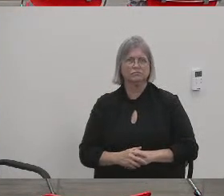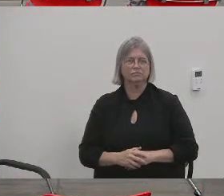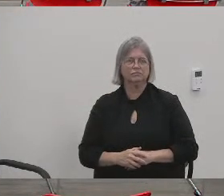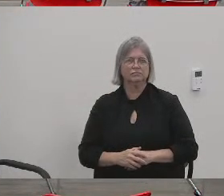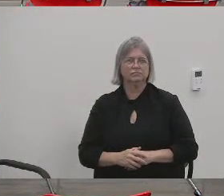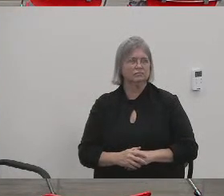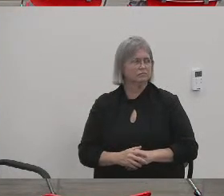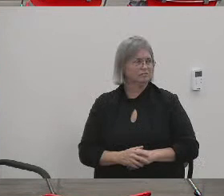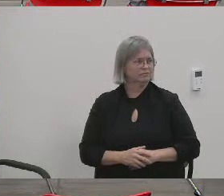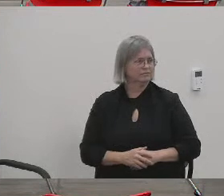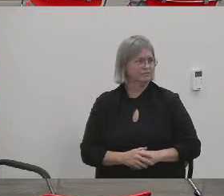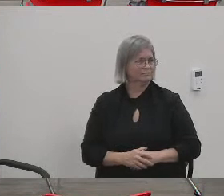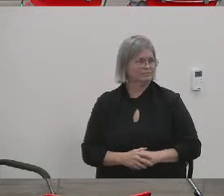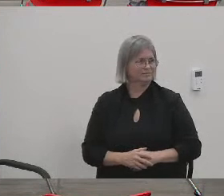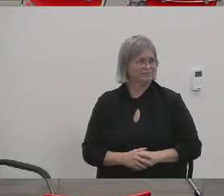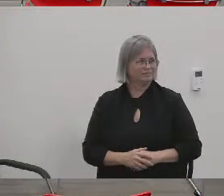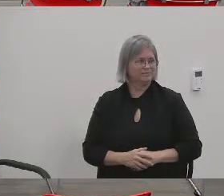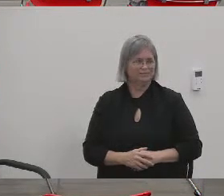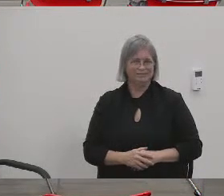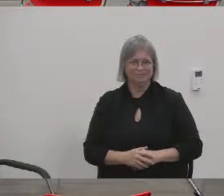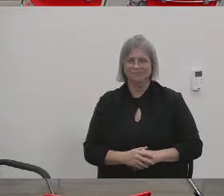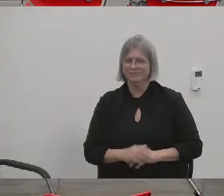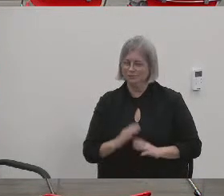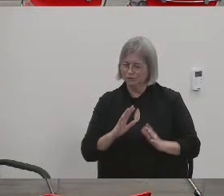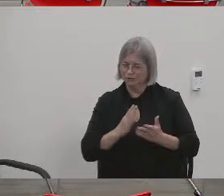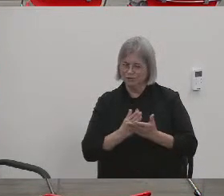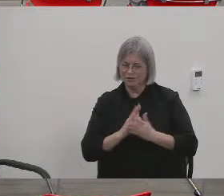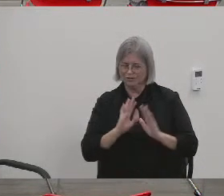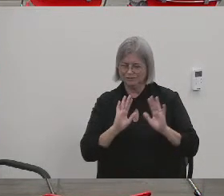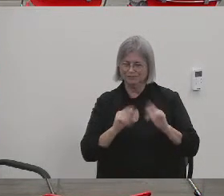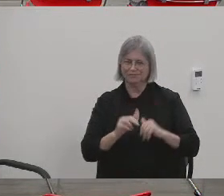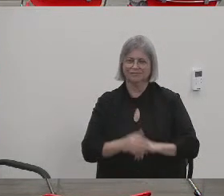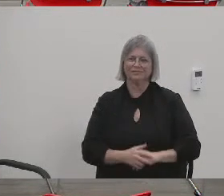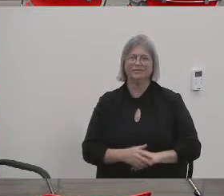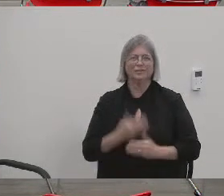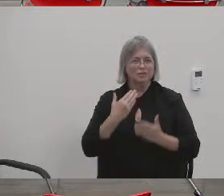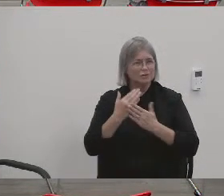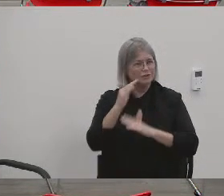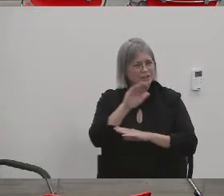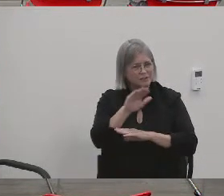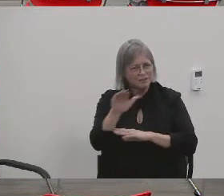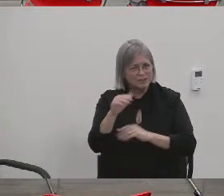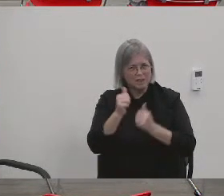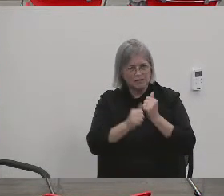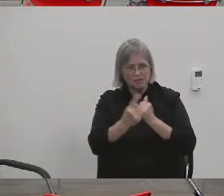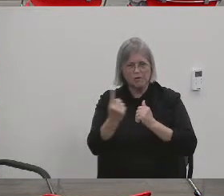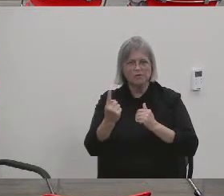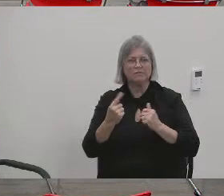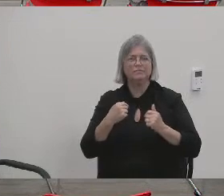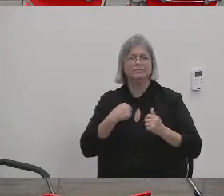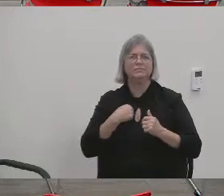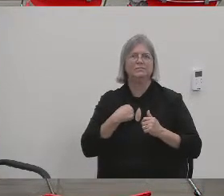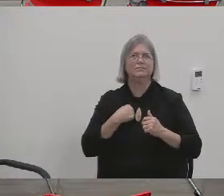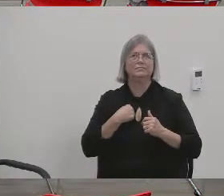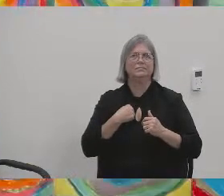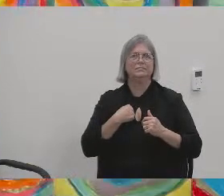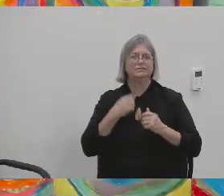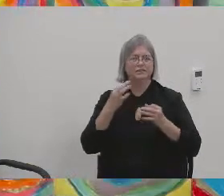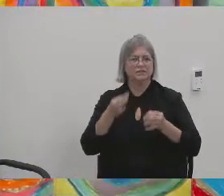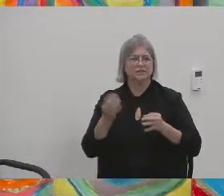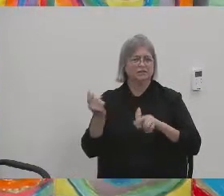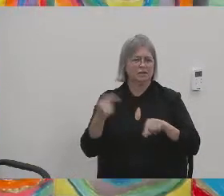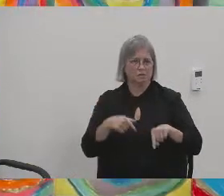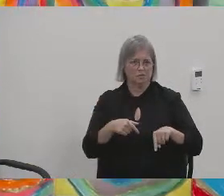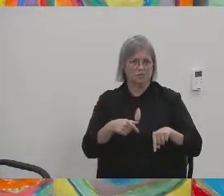That was a long wait. All right. Good evening, everybody. I chose to come here